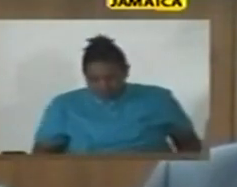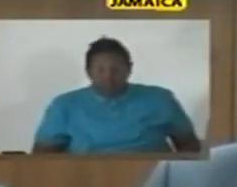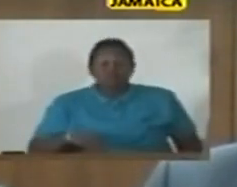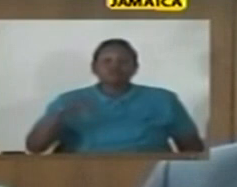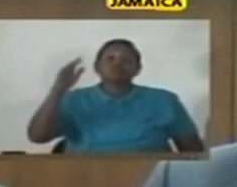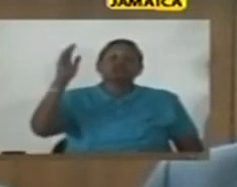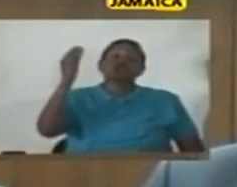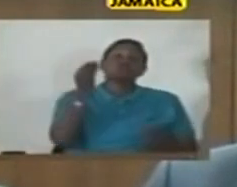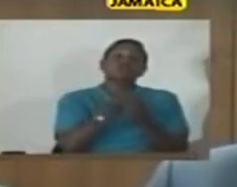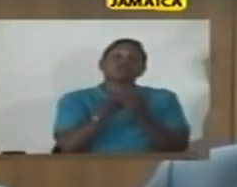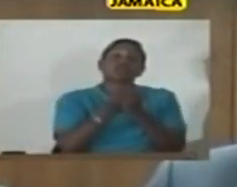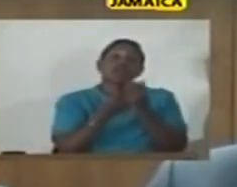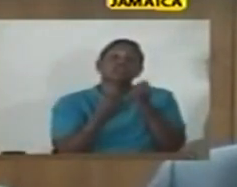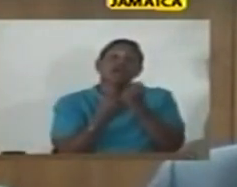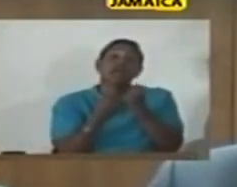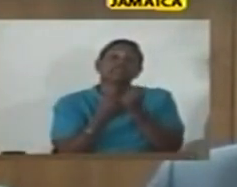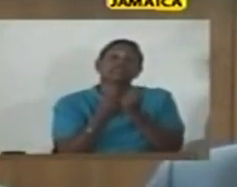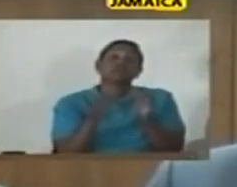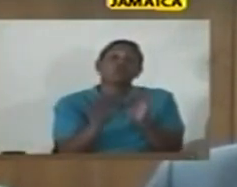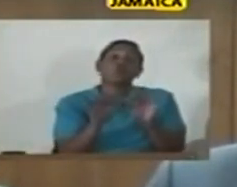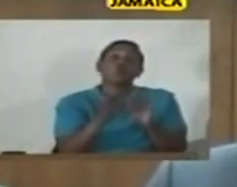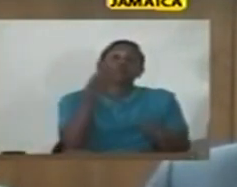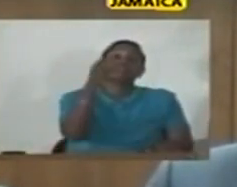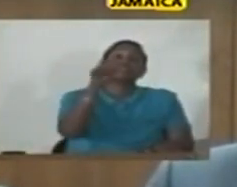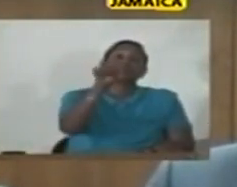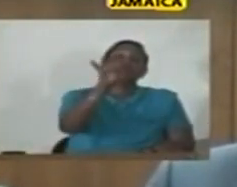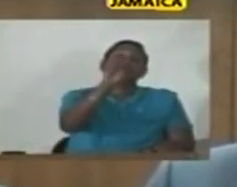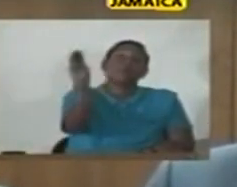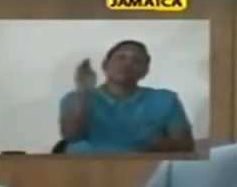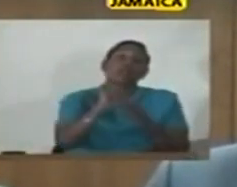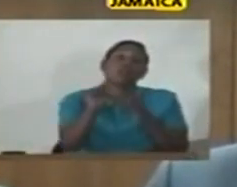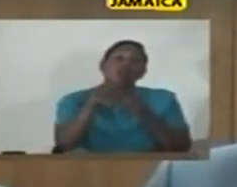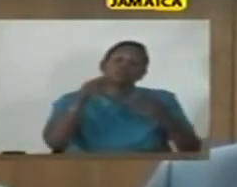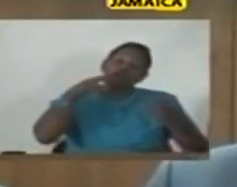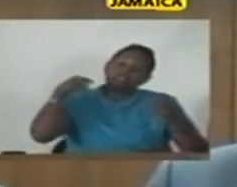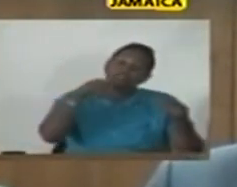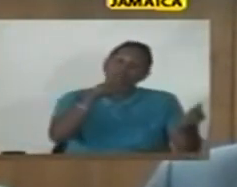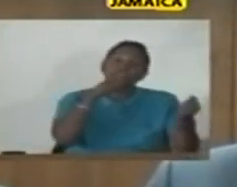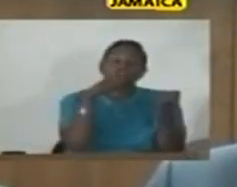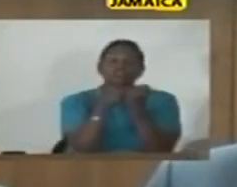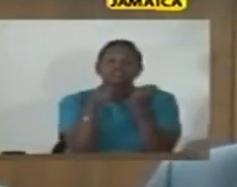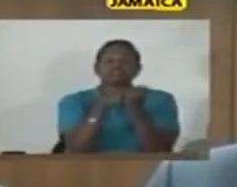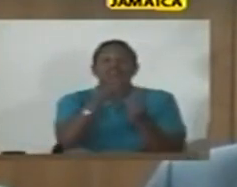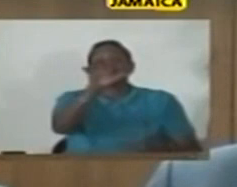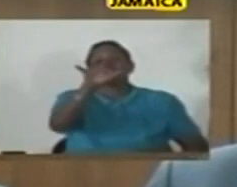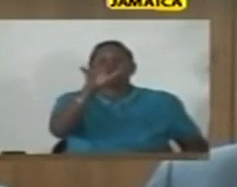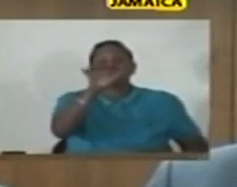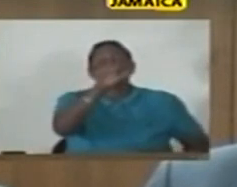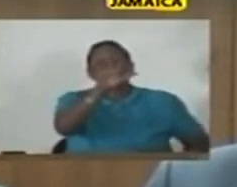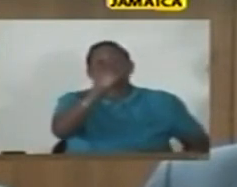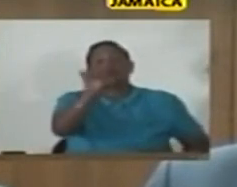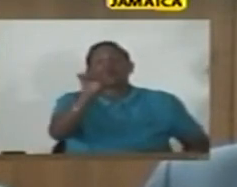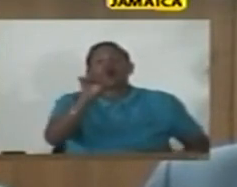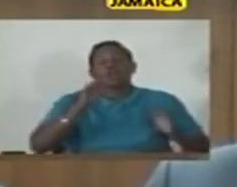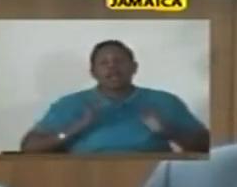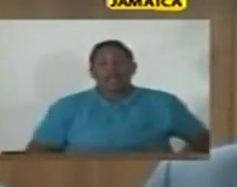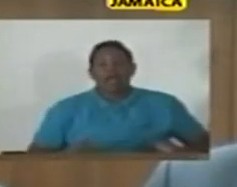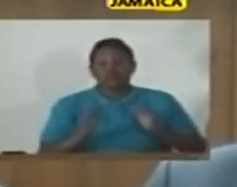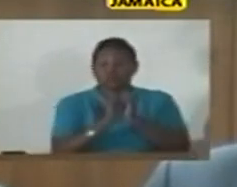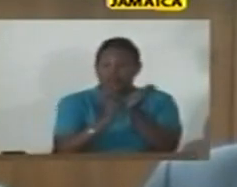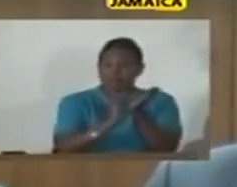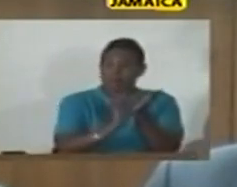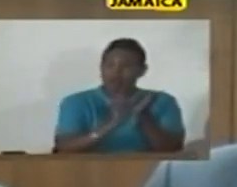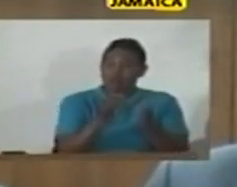financial assistance in the amount of $16.4 million was spent assisting 551 clients with